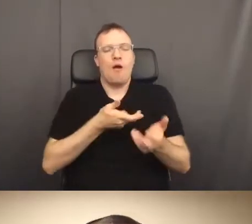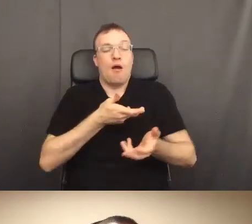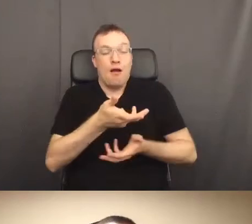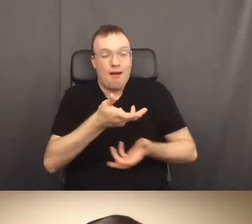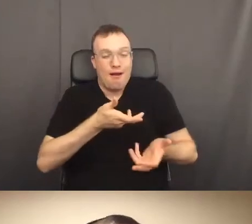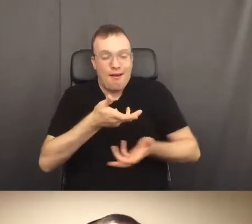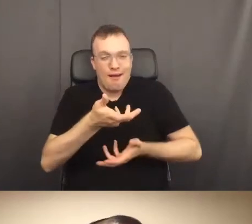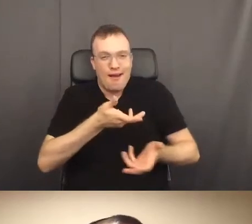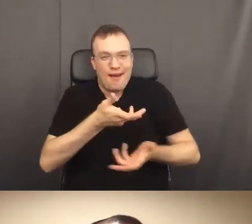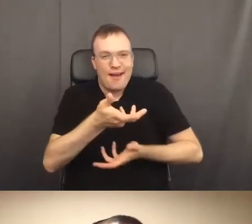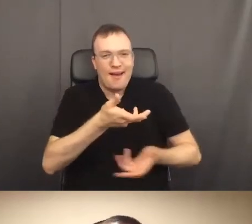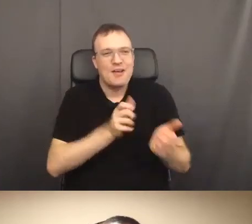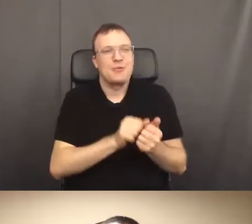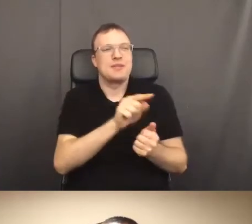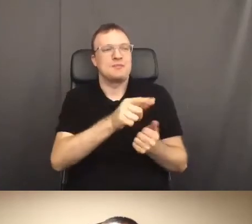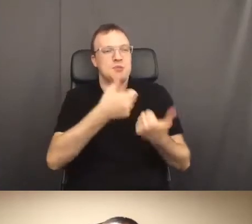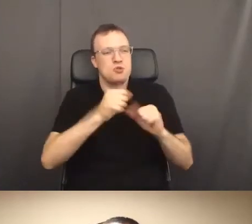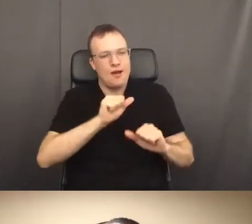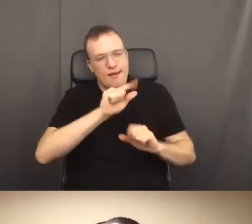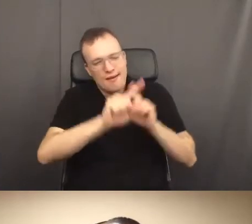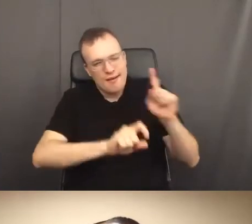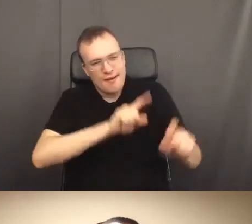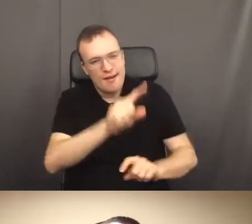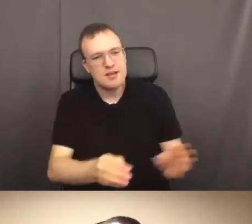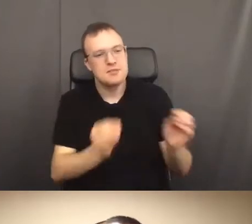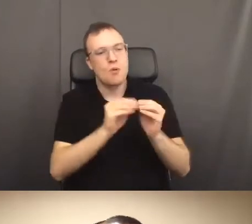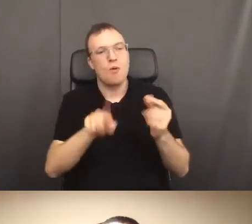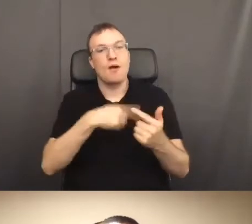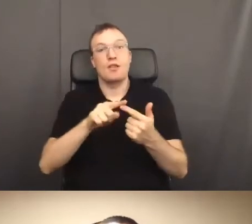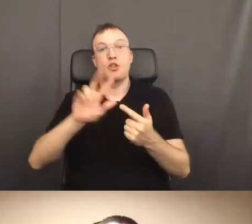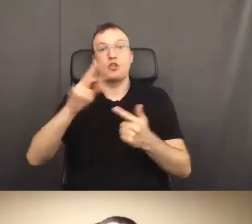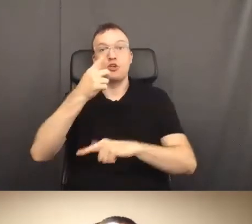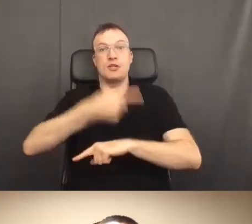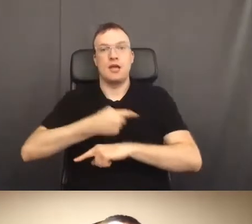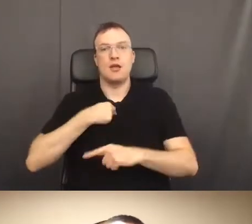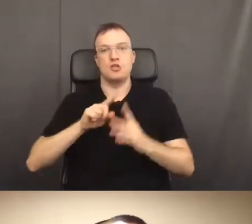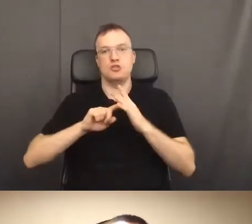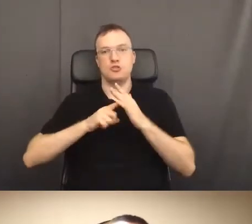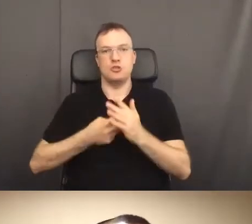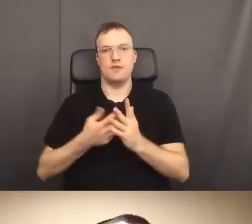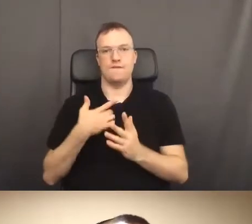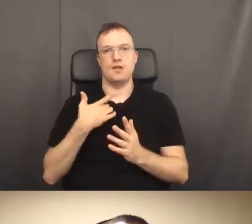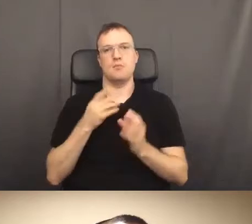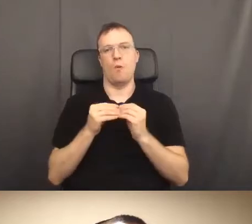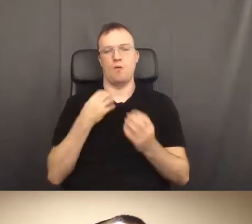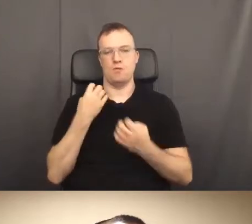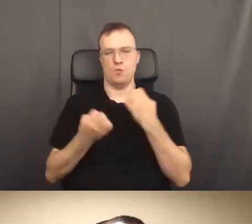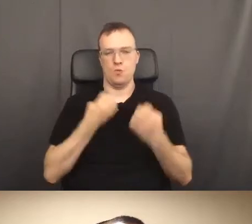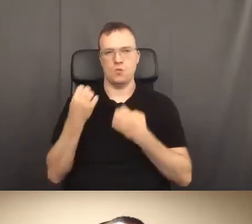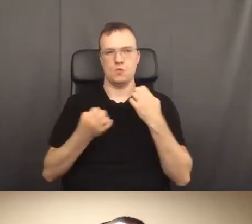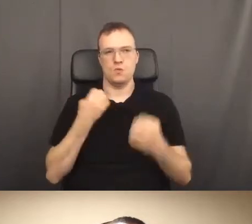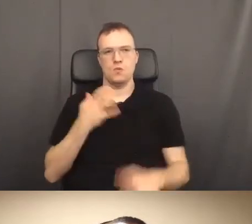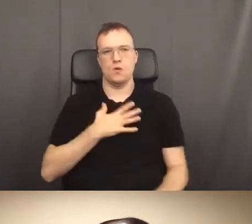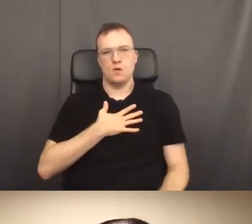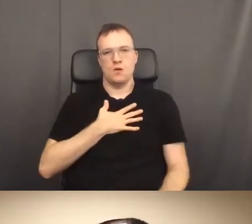was trying to ask questions. Then by the third day, I was starting to feel emotions.